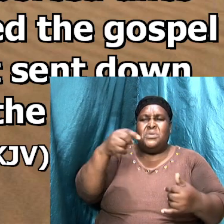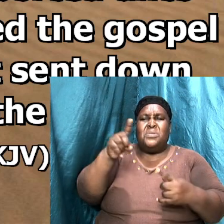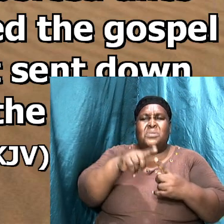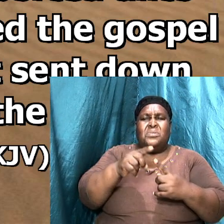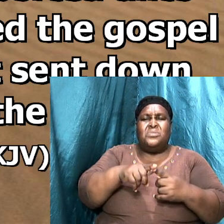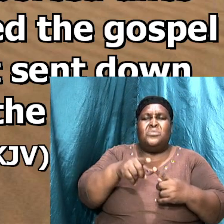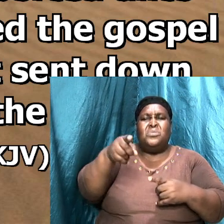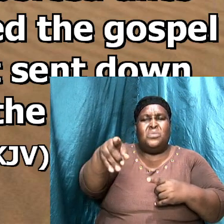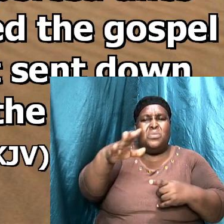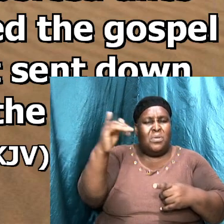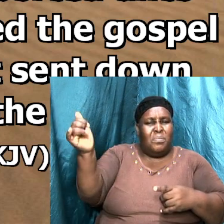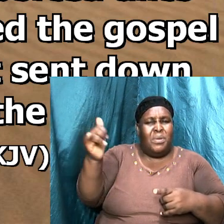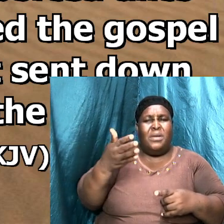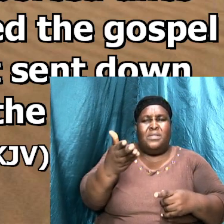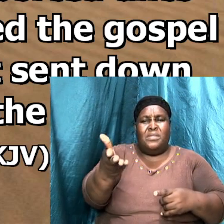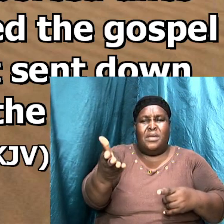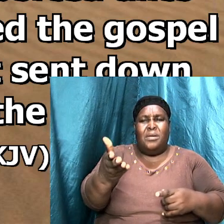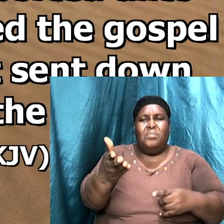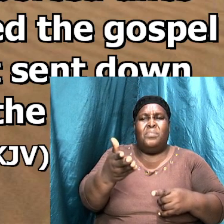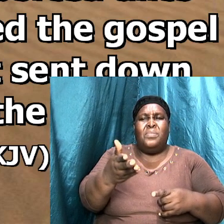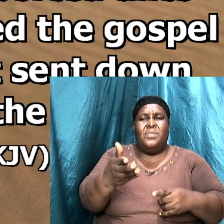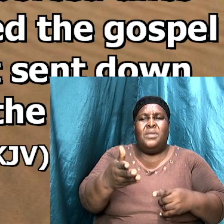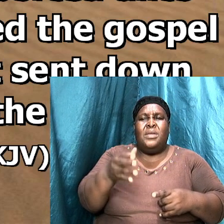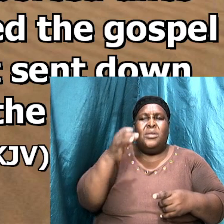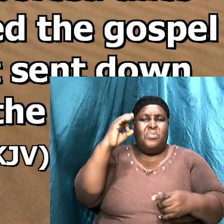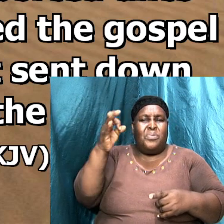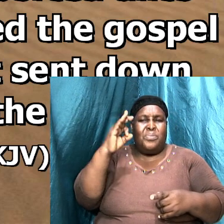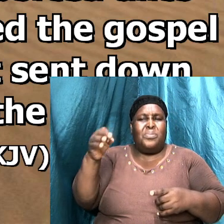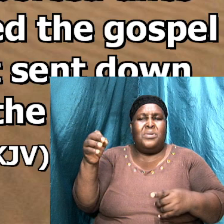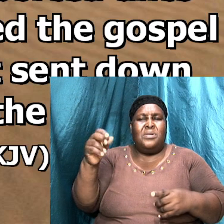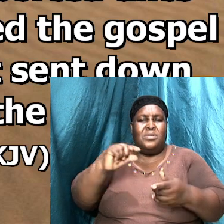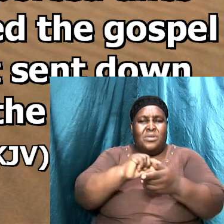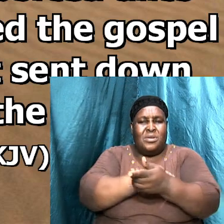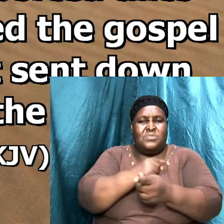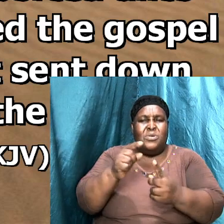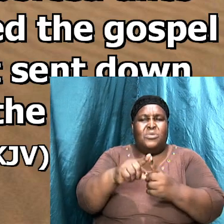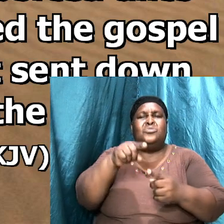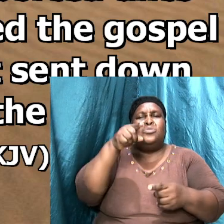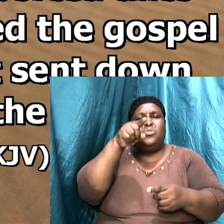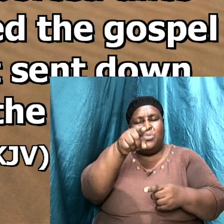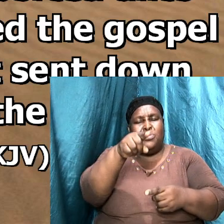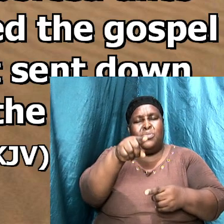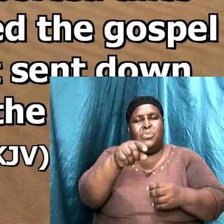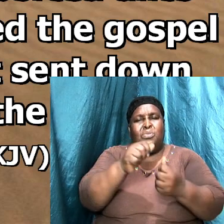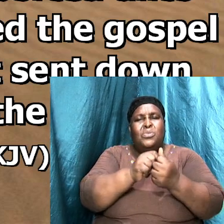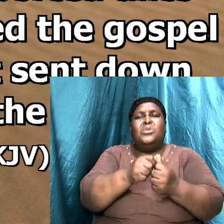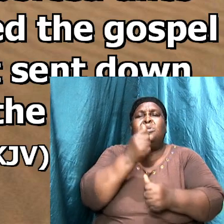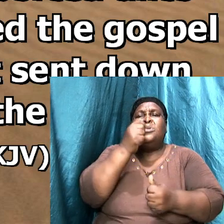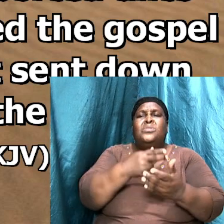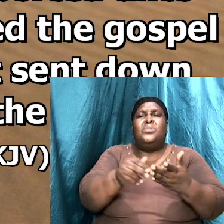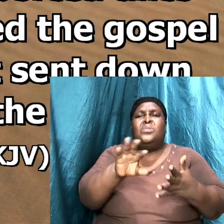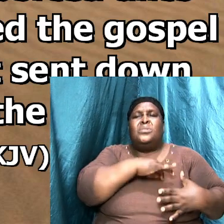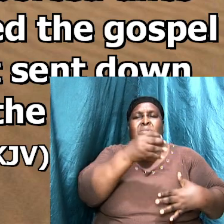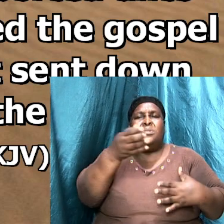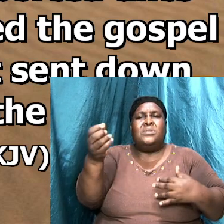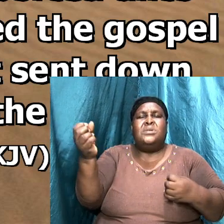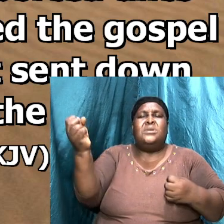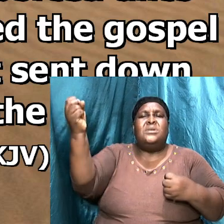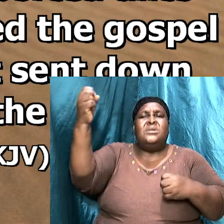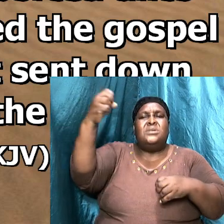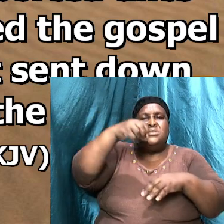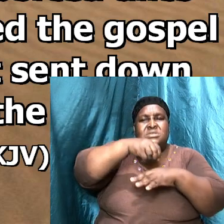by them that have preached the gospel unto you with the Holy Ghost sent down from heaven